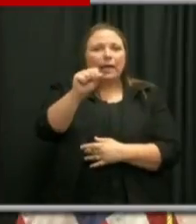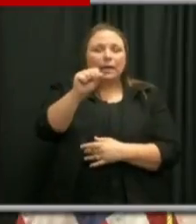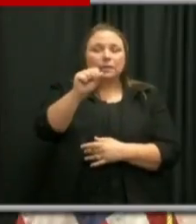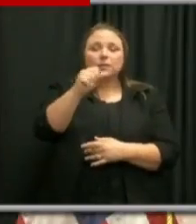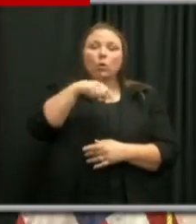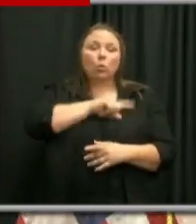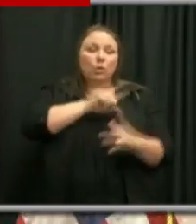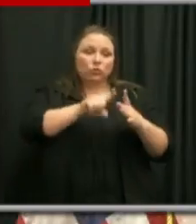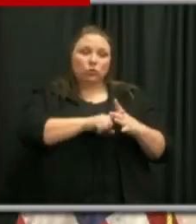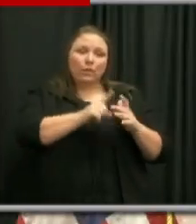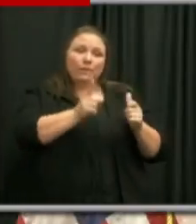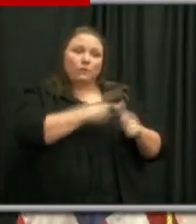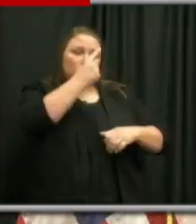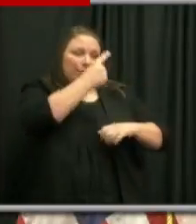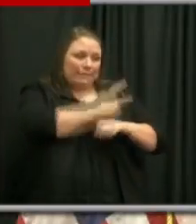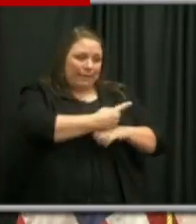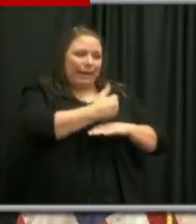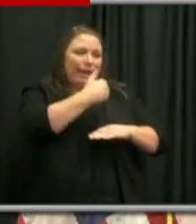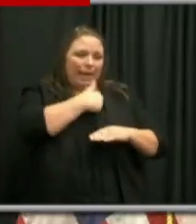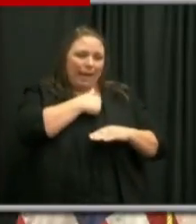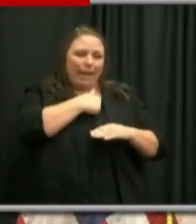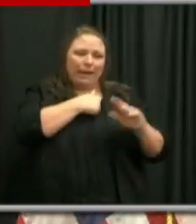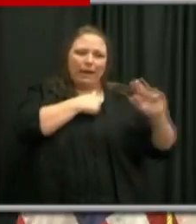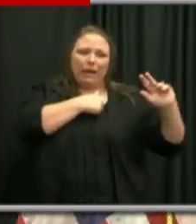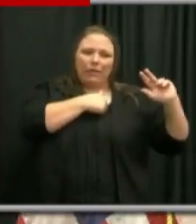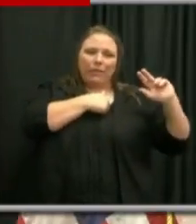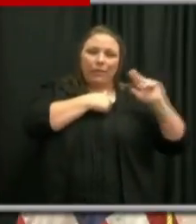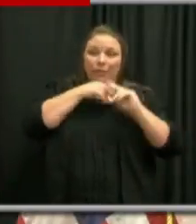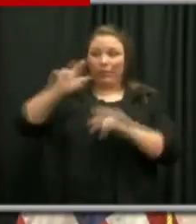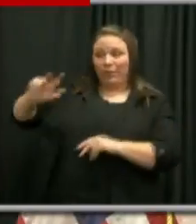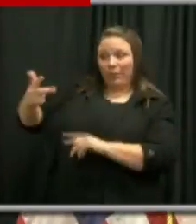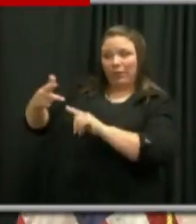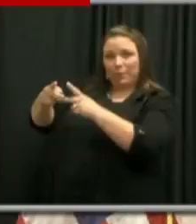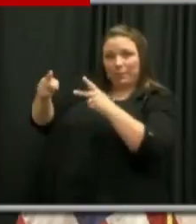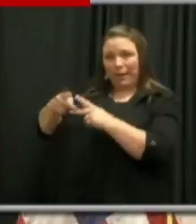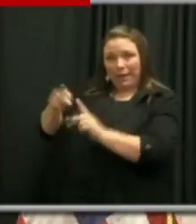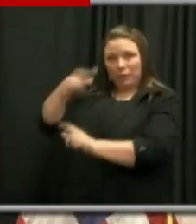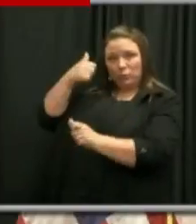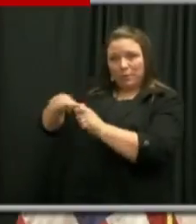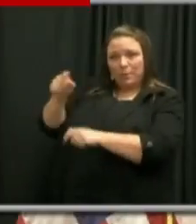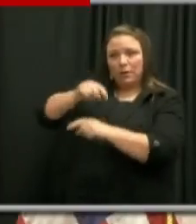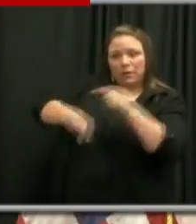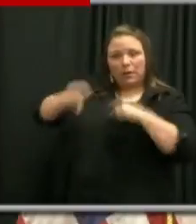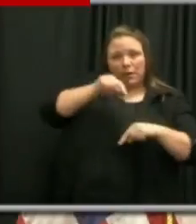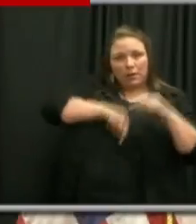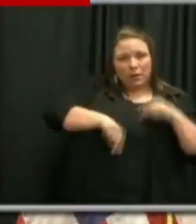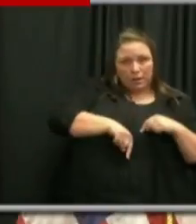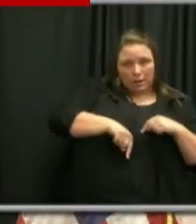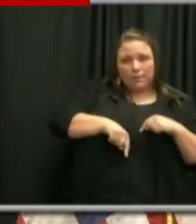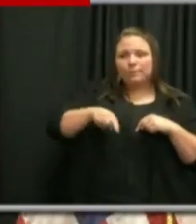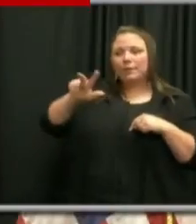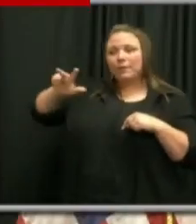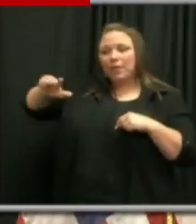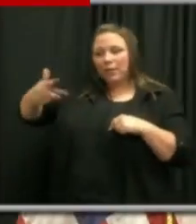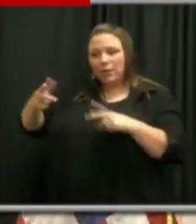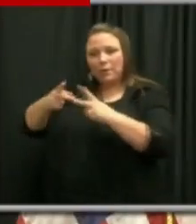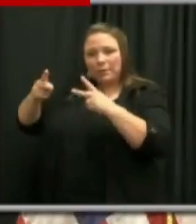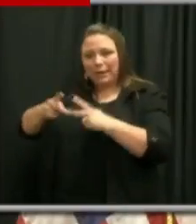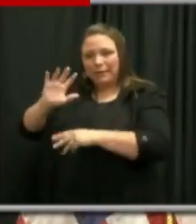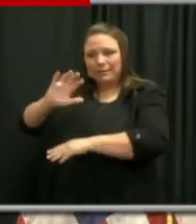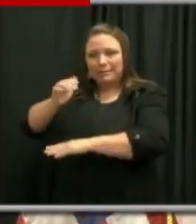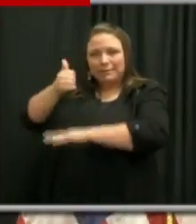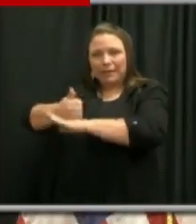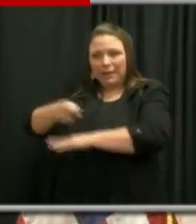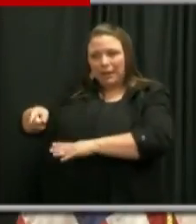one, actually, we've had a 3rd facility. I think I've mentioned that if you go back in the press conferences, that it's a large facility that's set